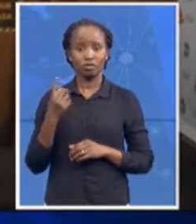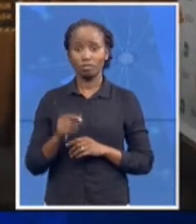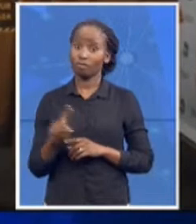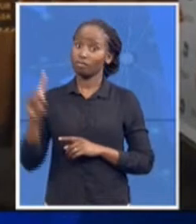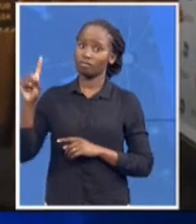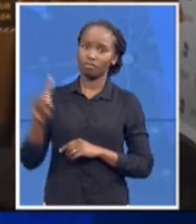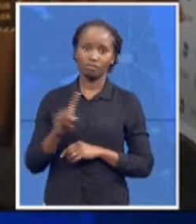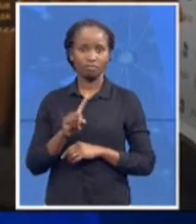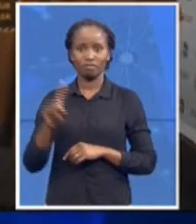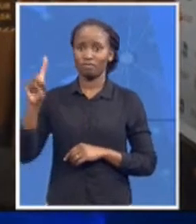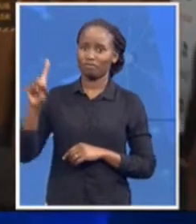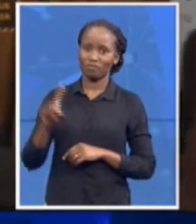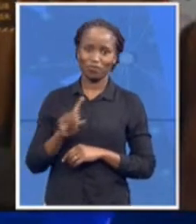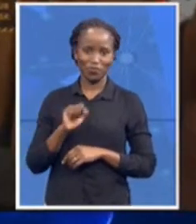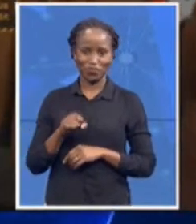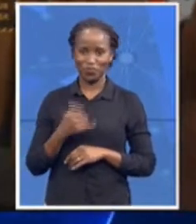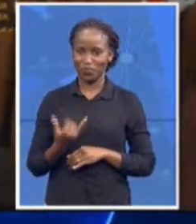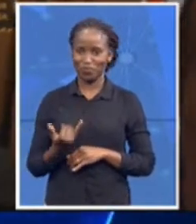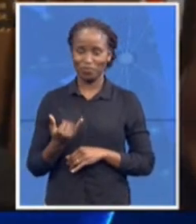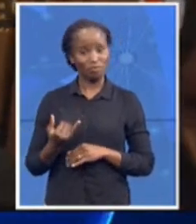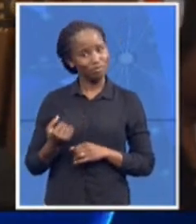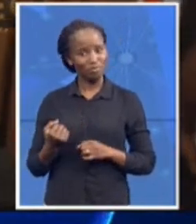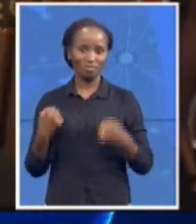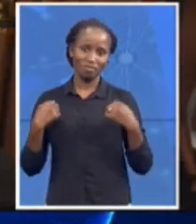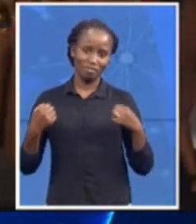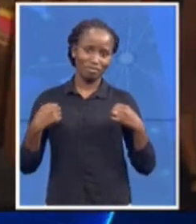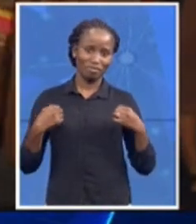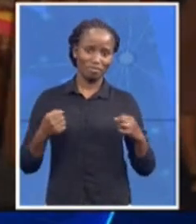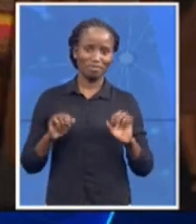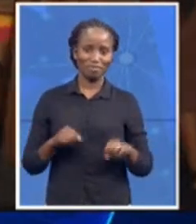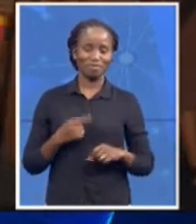Exercise, like Minister always says. Let's walk.